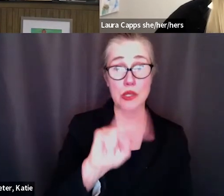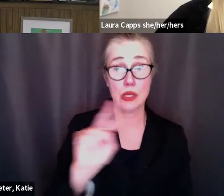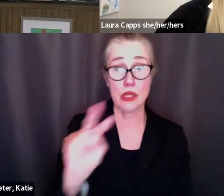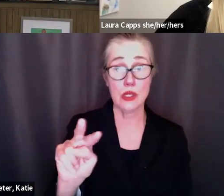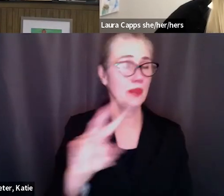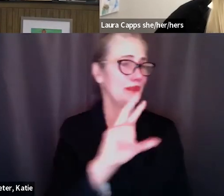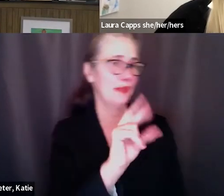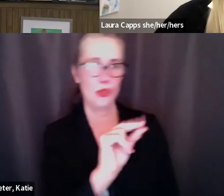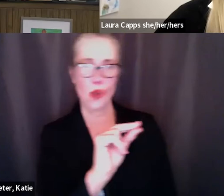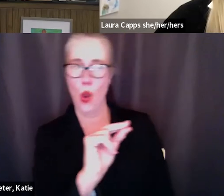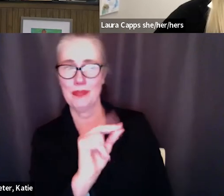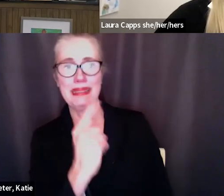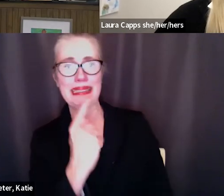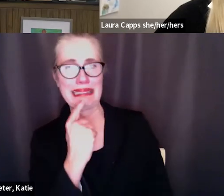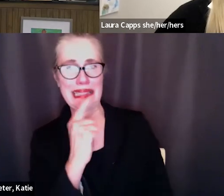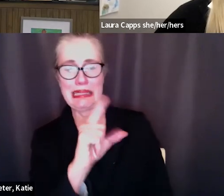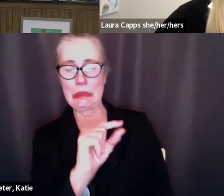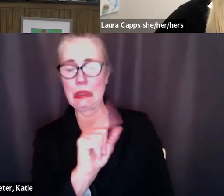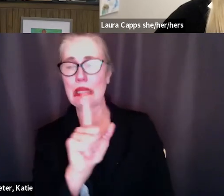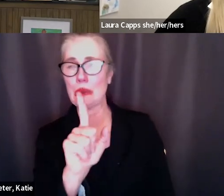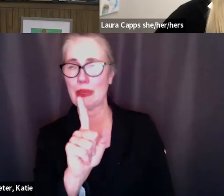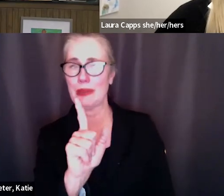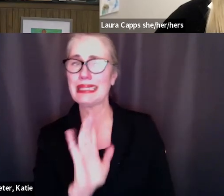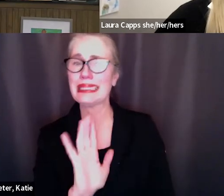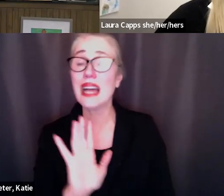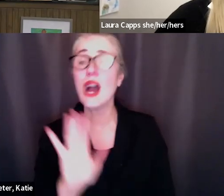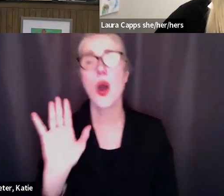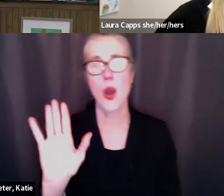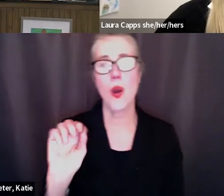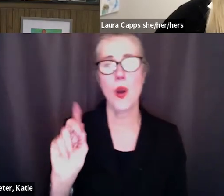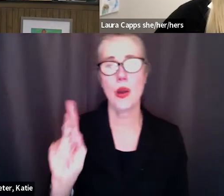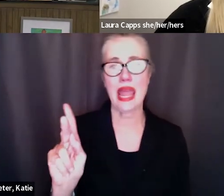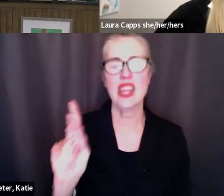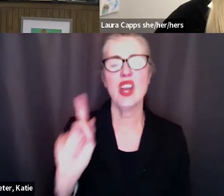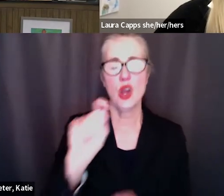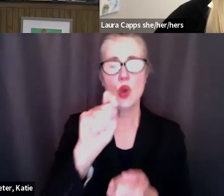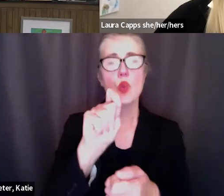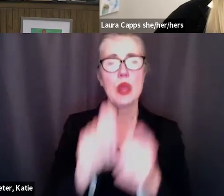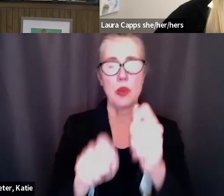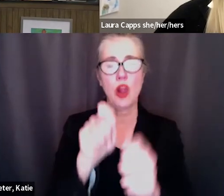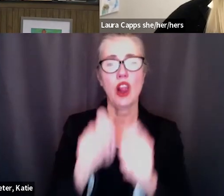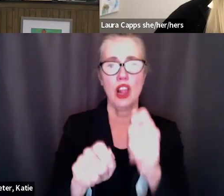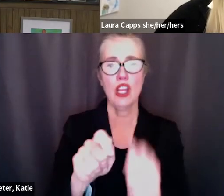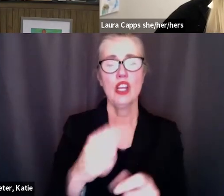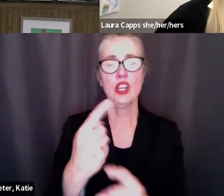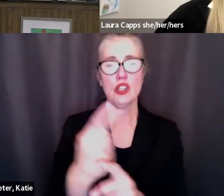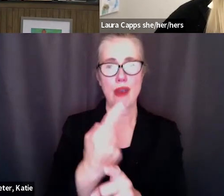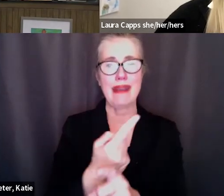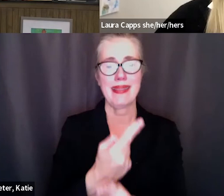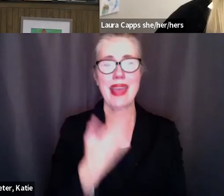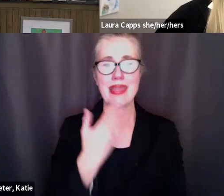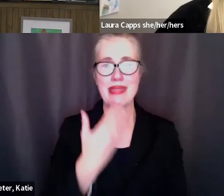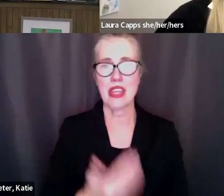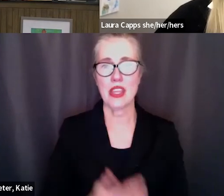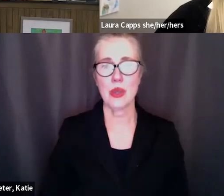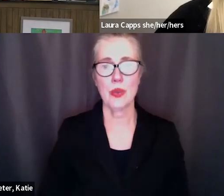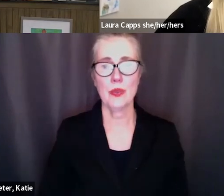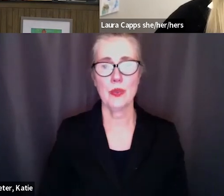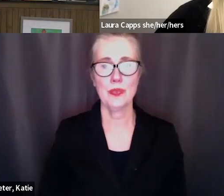no it also says 2021 ah okay we will make that correction thank you for that okay